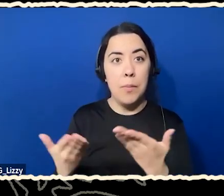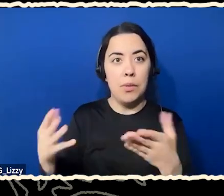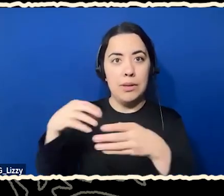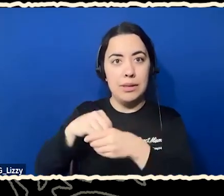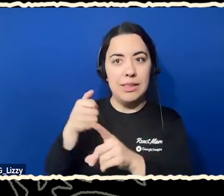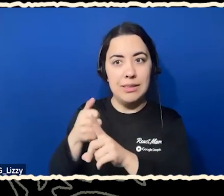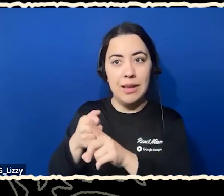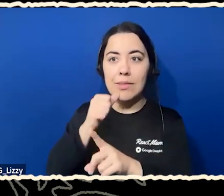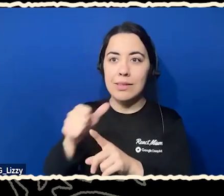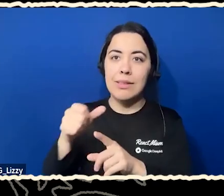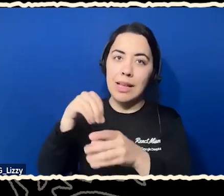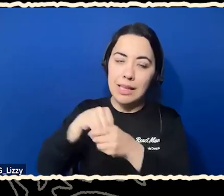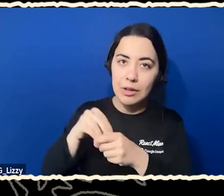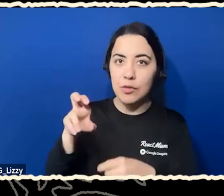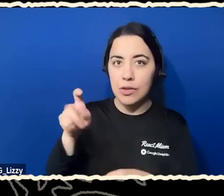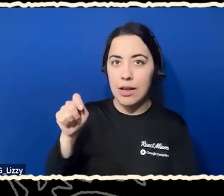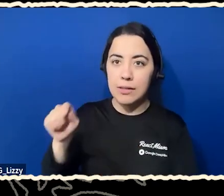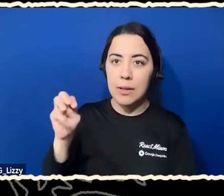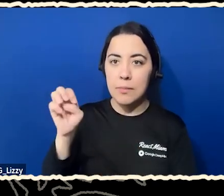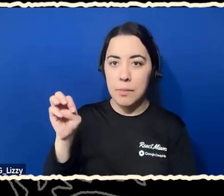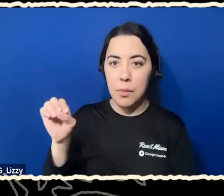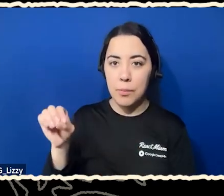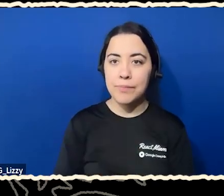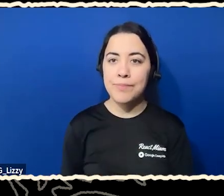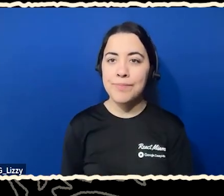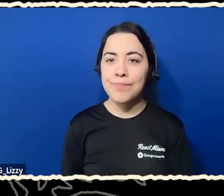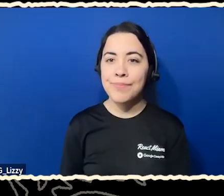isn't wrapped in react.memo.